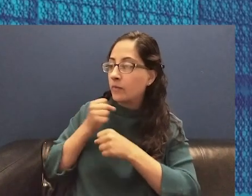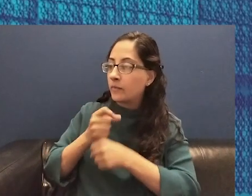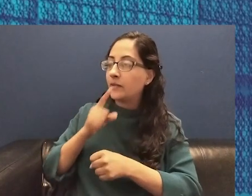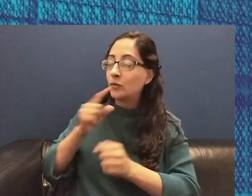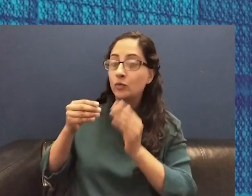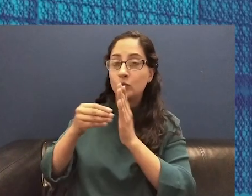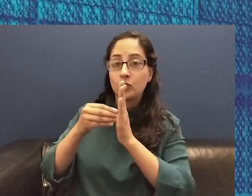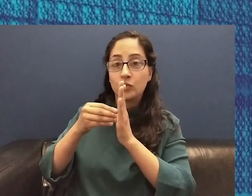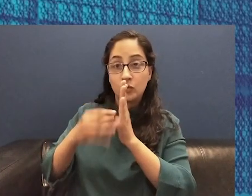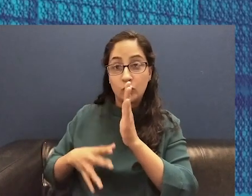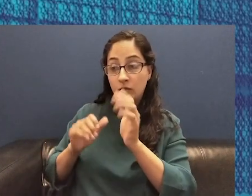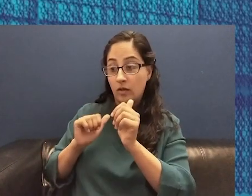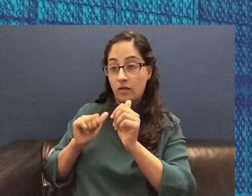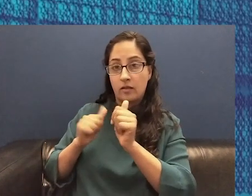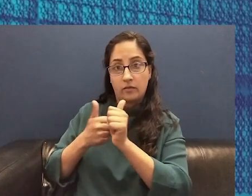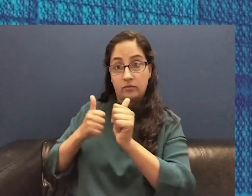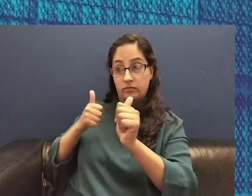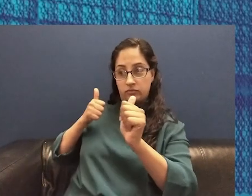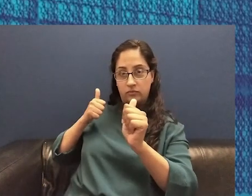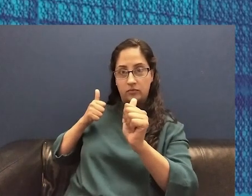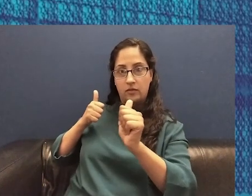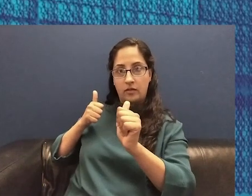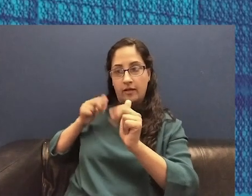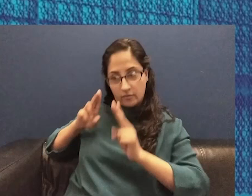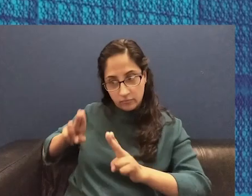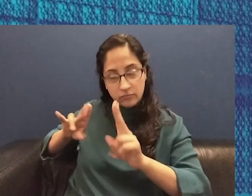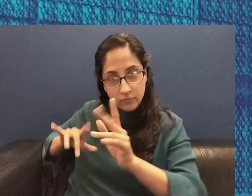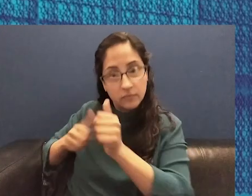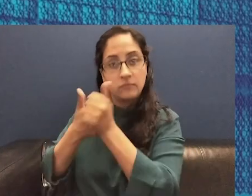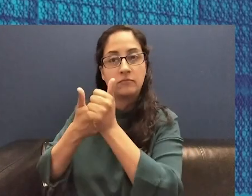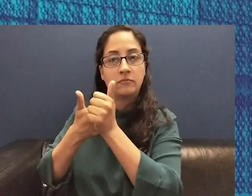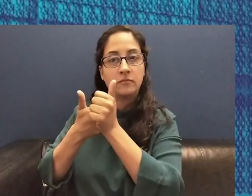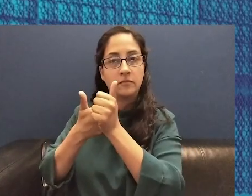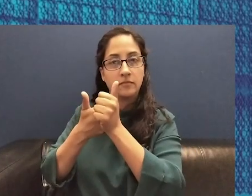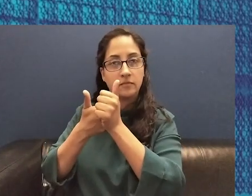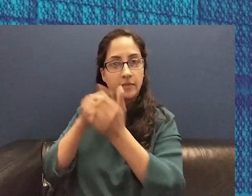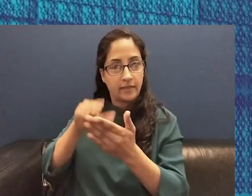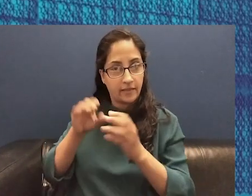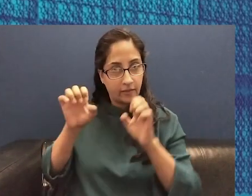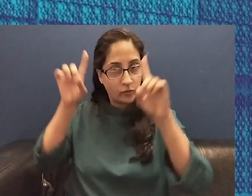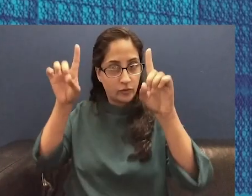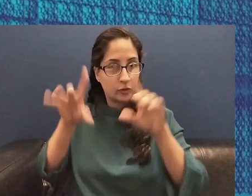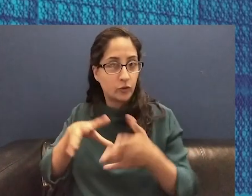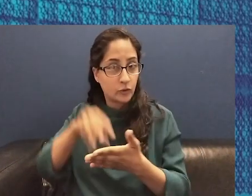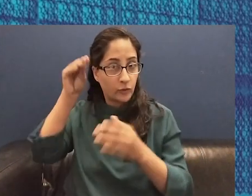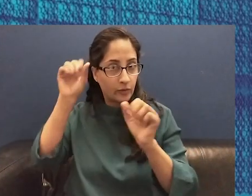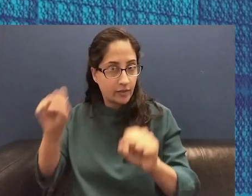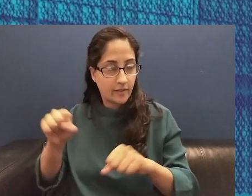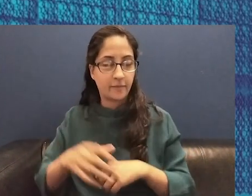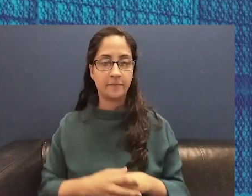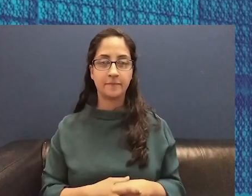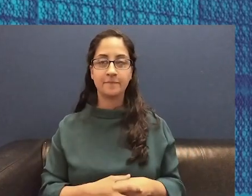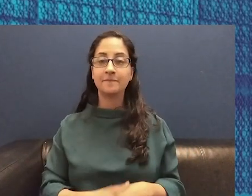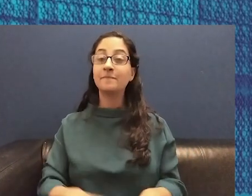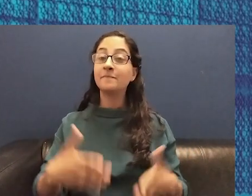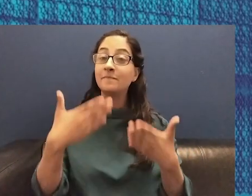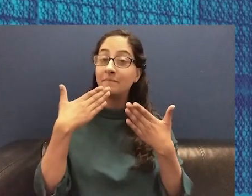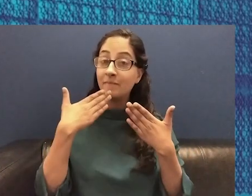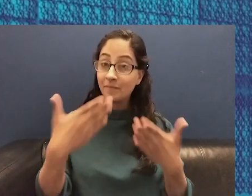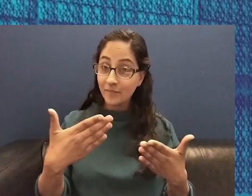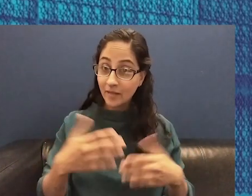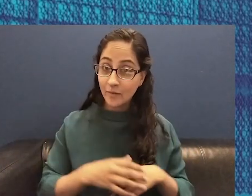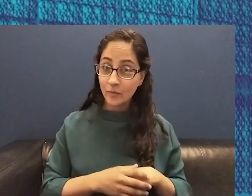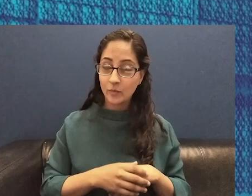excellent example of how we were able to pivot and shift to a new form of learning that was very